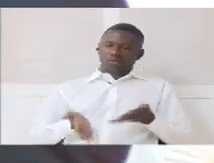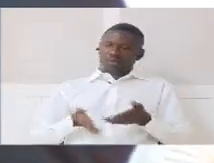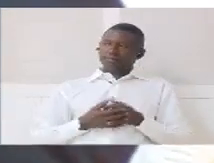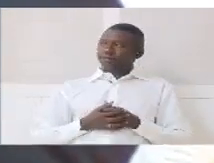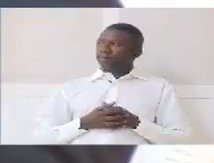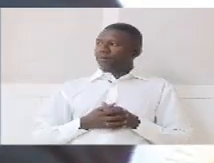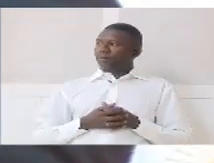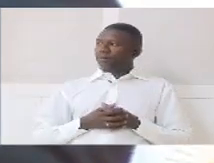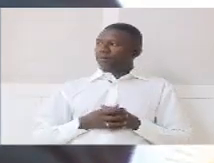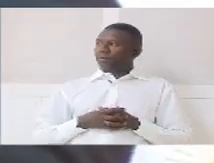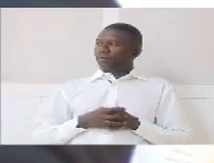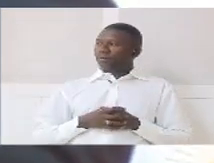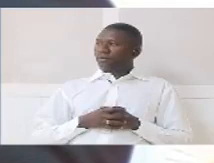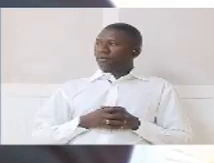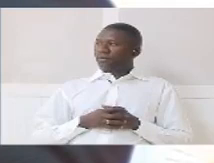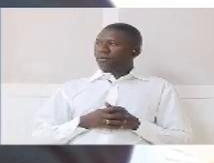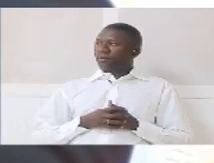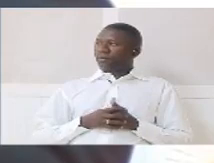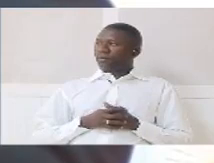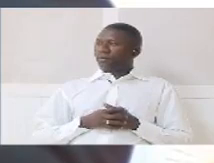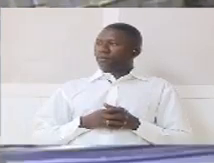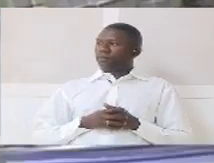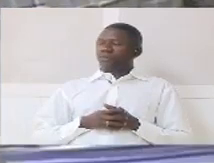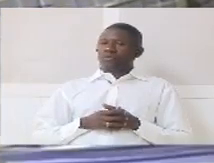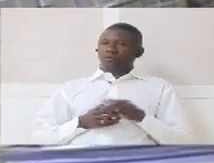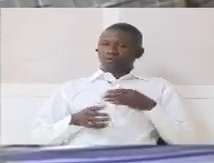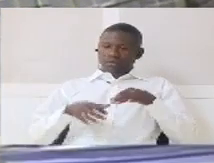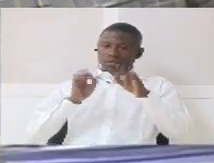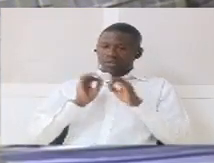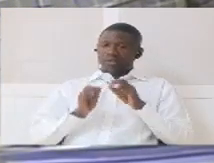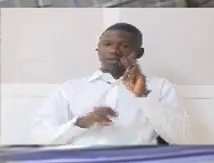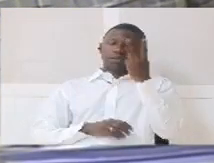Would we take the second witness after lunch break? Yes, after lunch break.